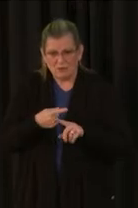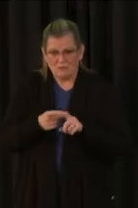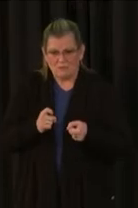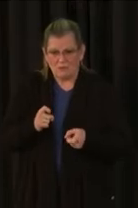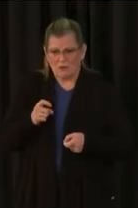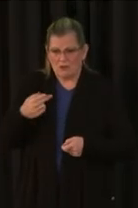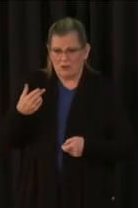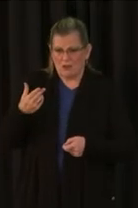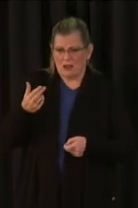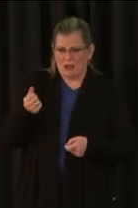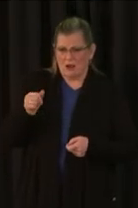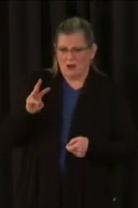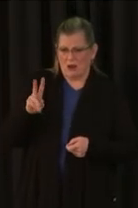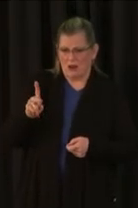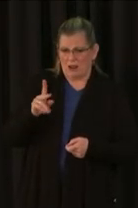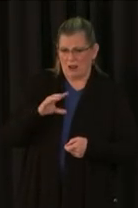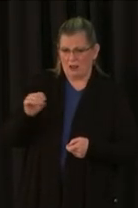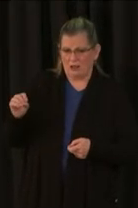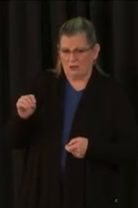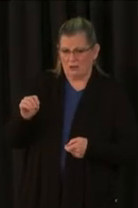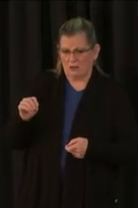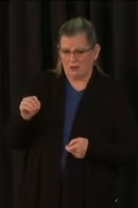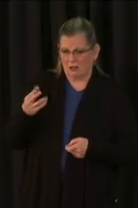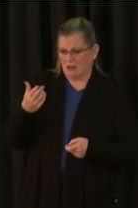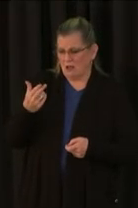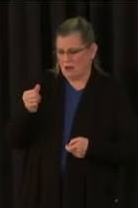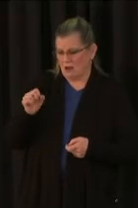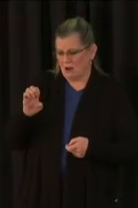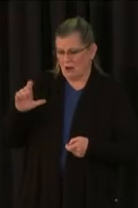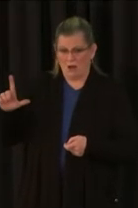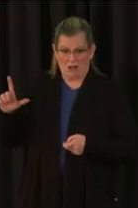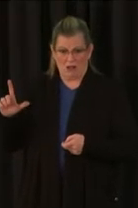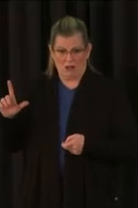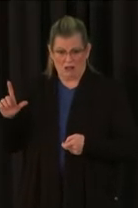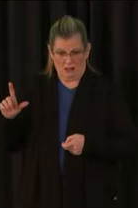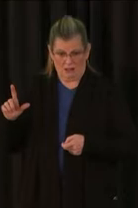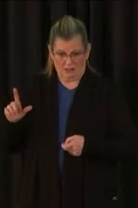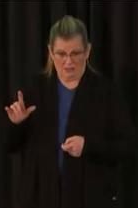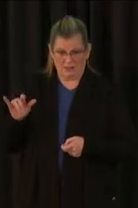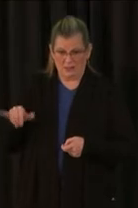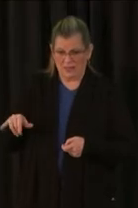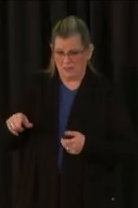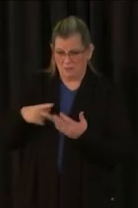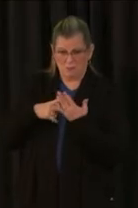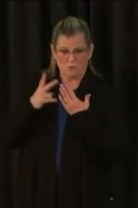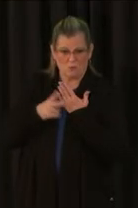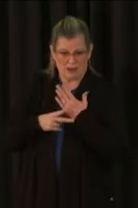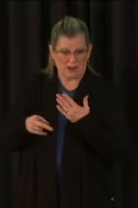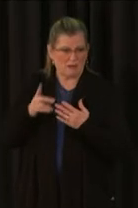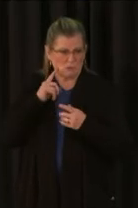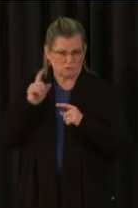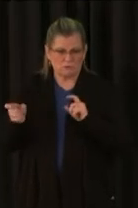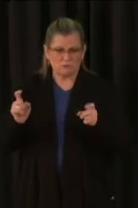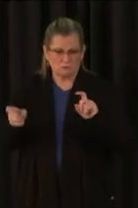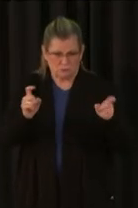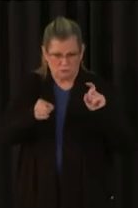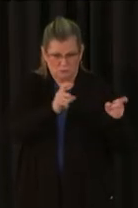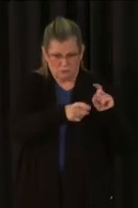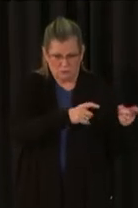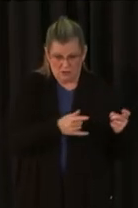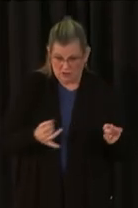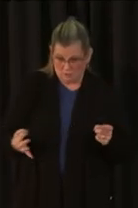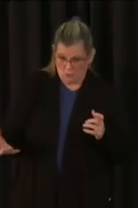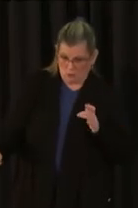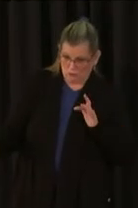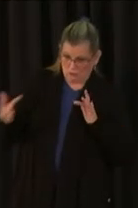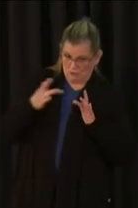to highlight them for the work that they are continuing to do. If you have any questions regarding this program, you can